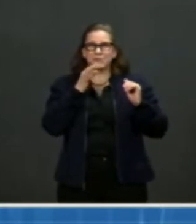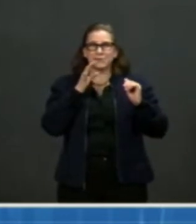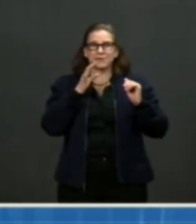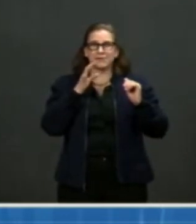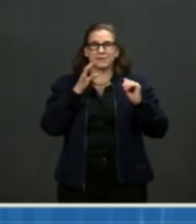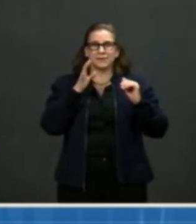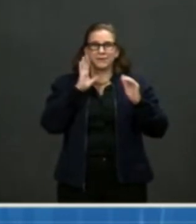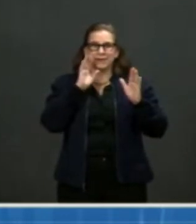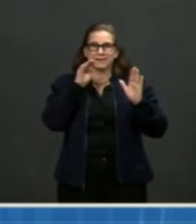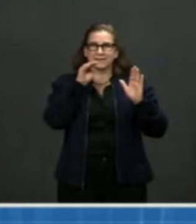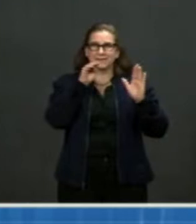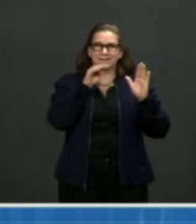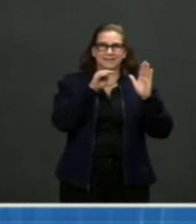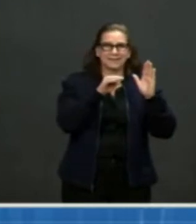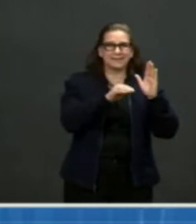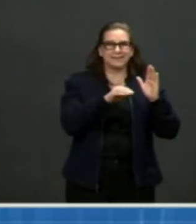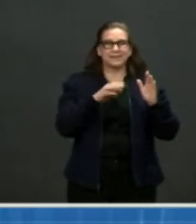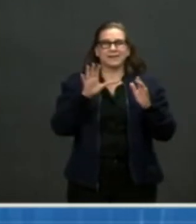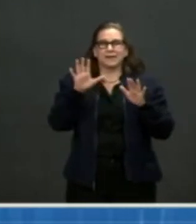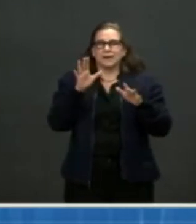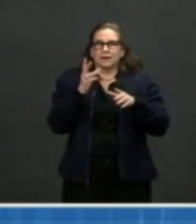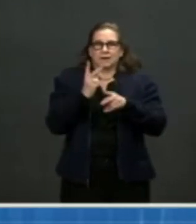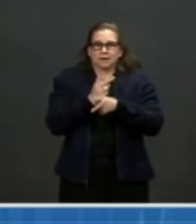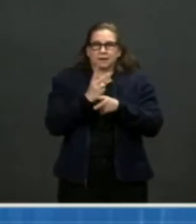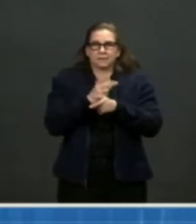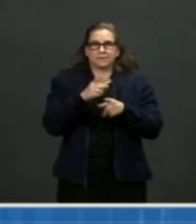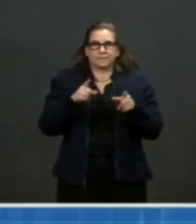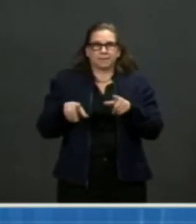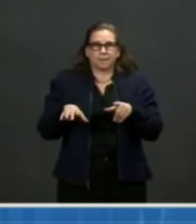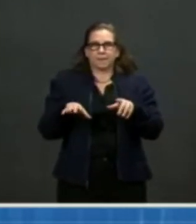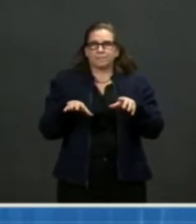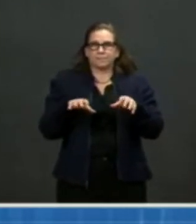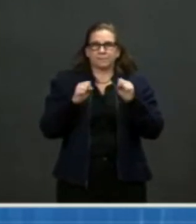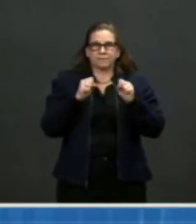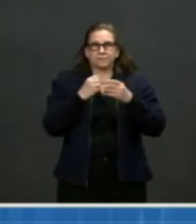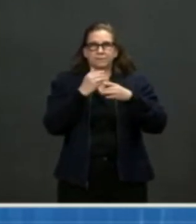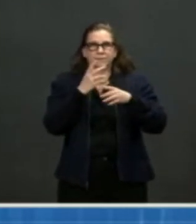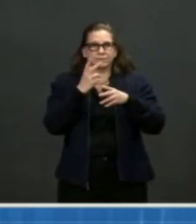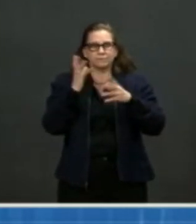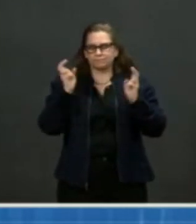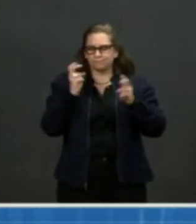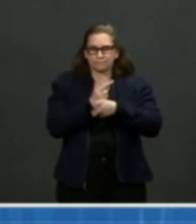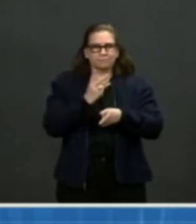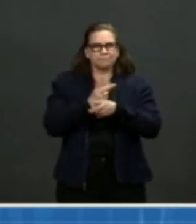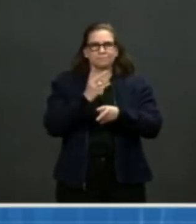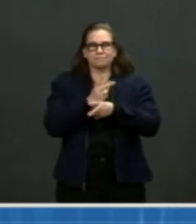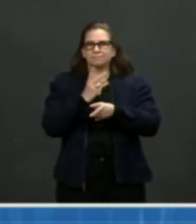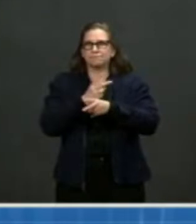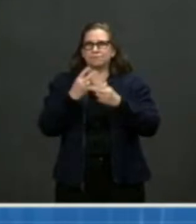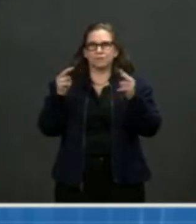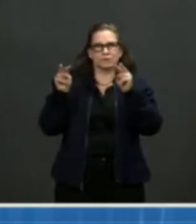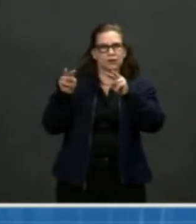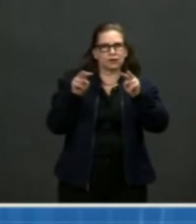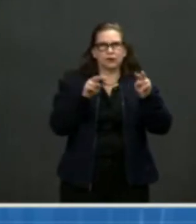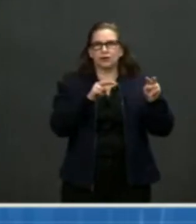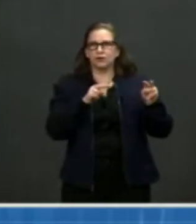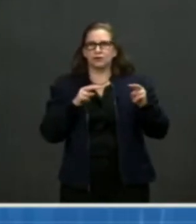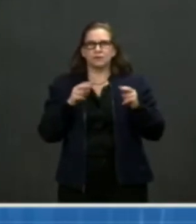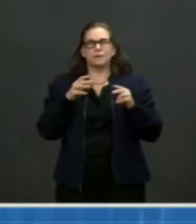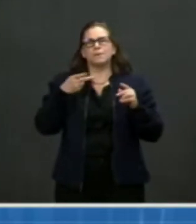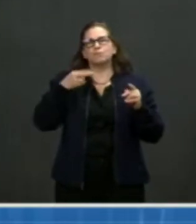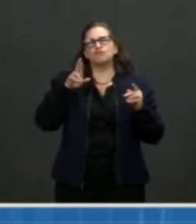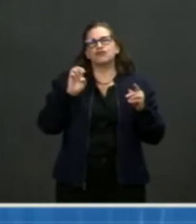must act now, and I am worried that if we don't take the right actions now, we will have another avoidable